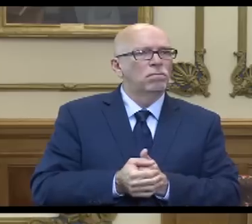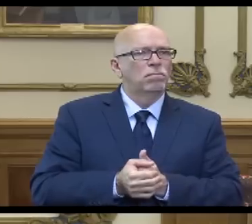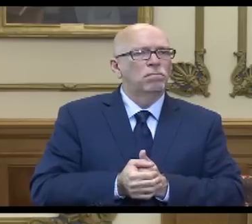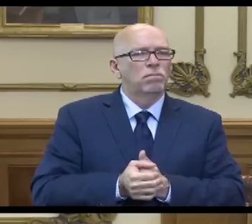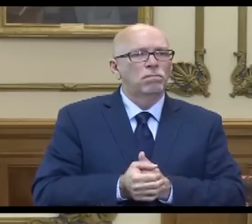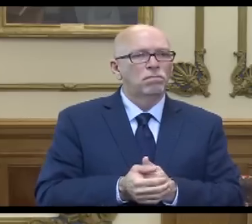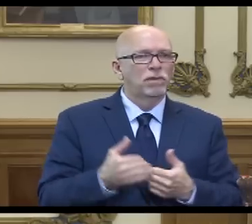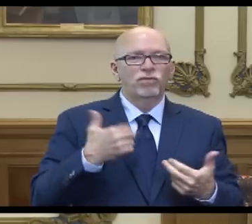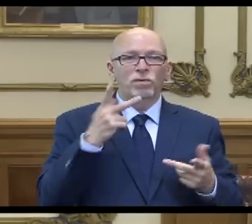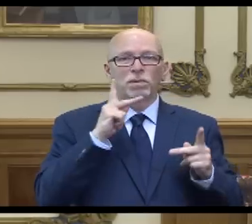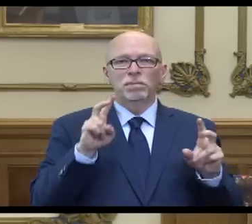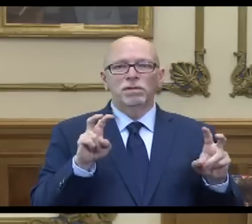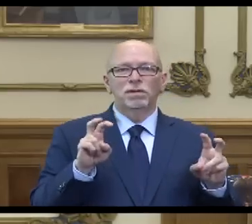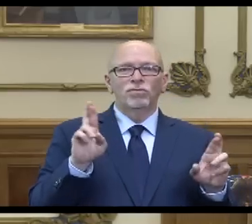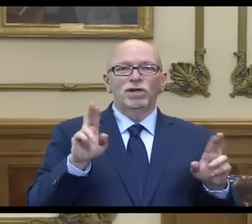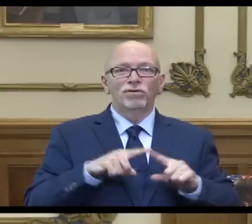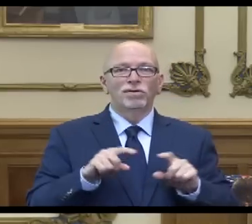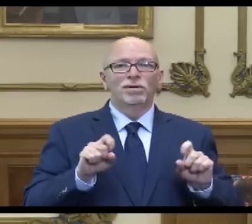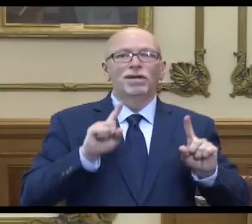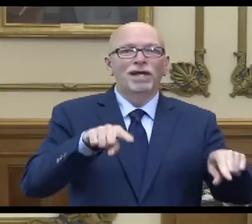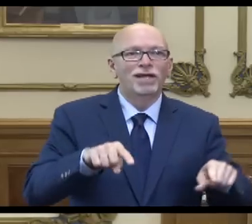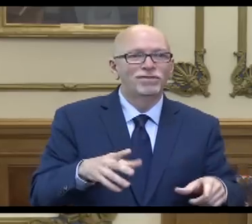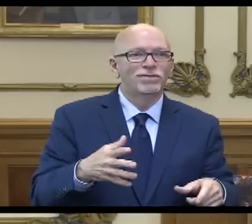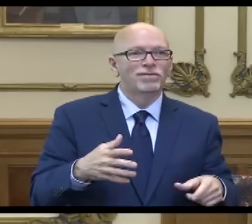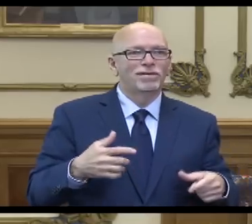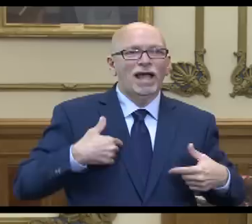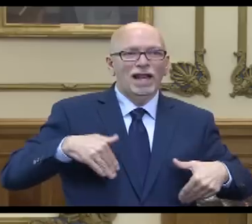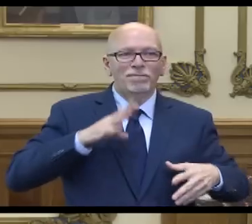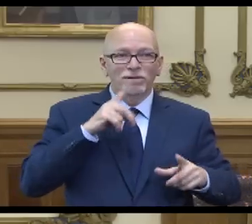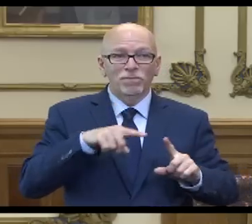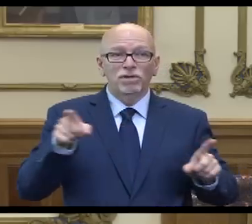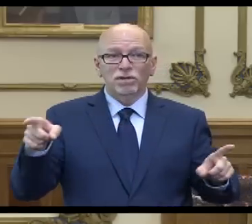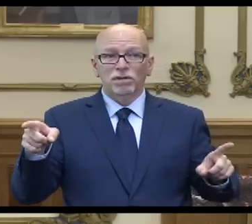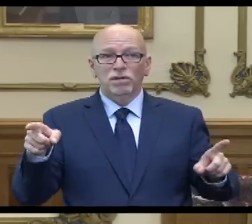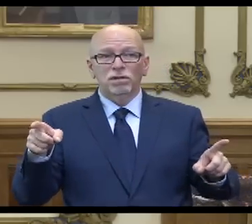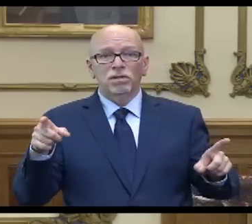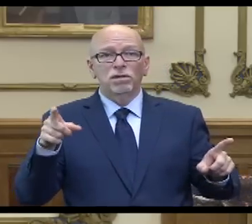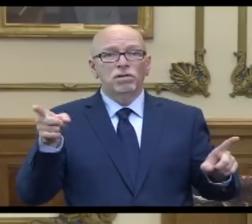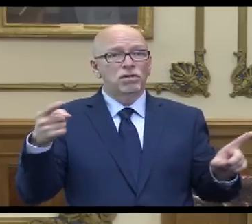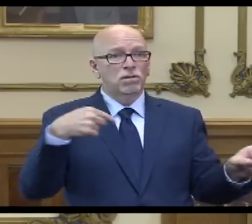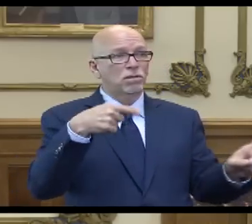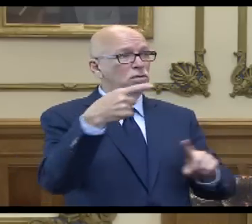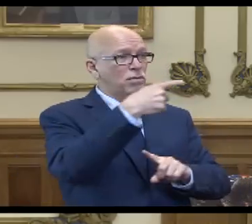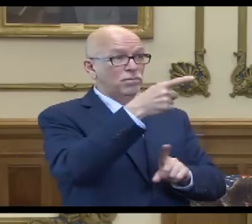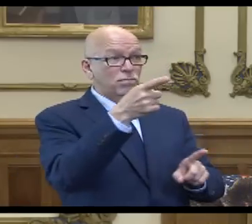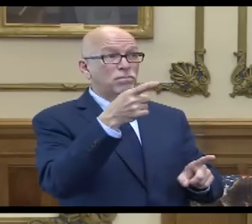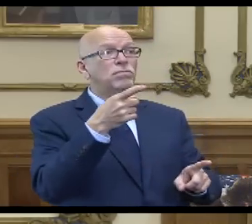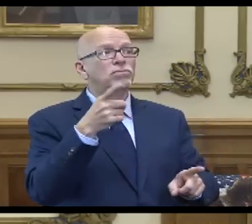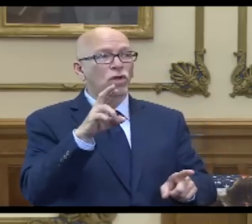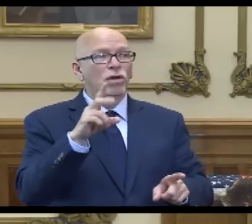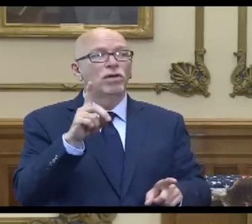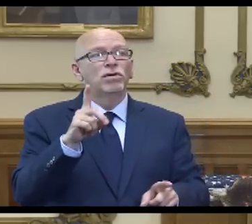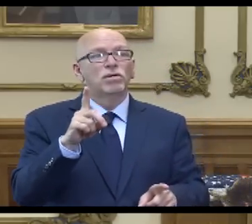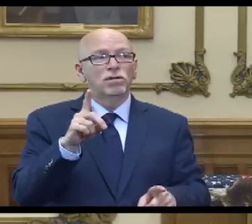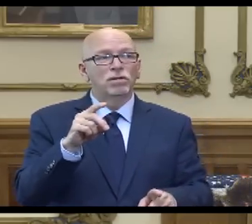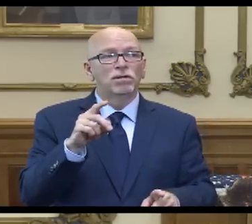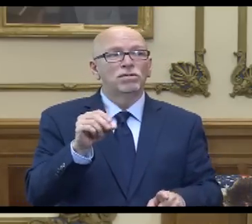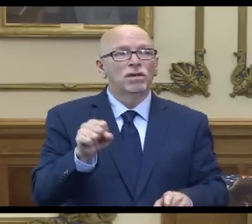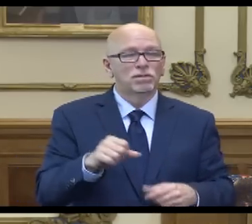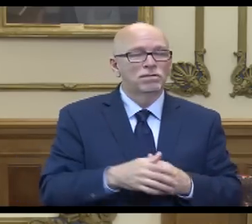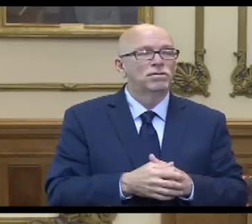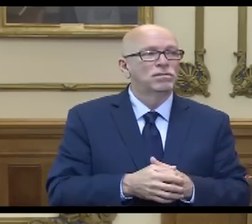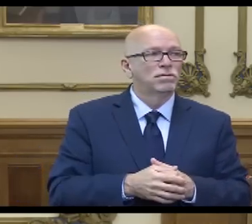You got three people leaning in, Nikki, and I haven't even spoken yet. But you want to? You go ahead, and then I'll fill in. Yep.